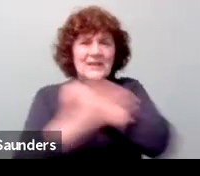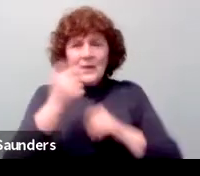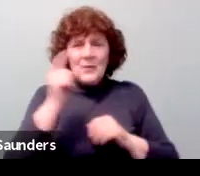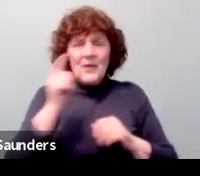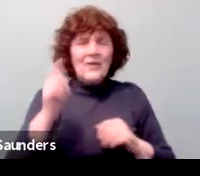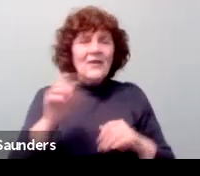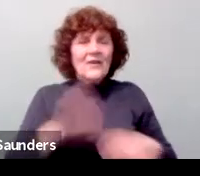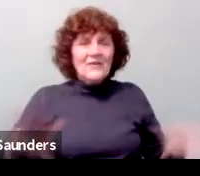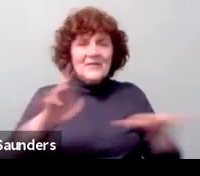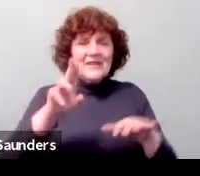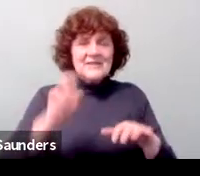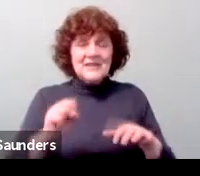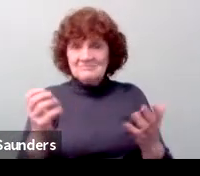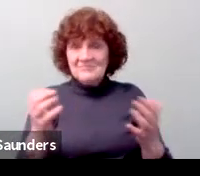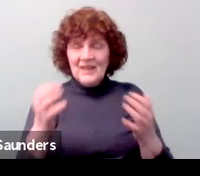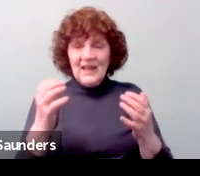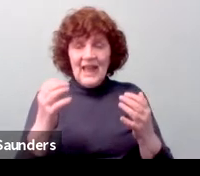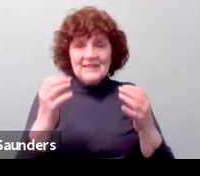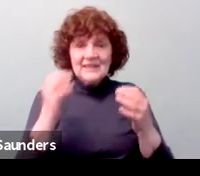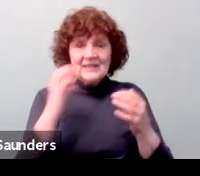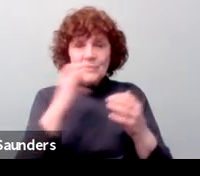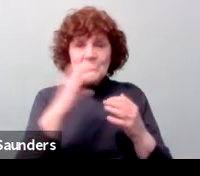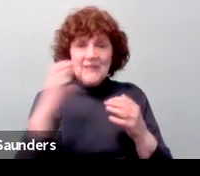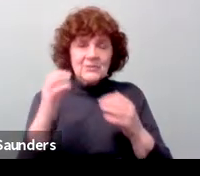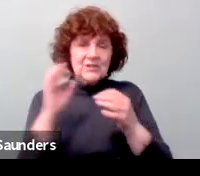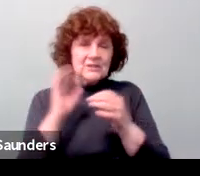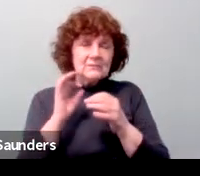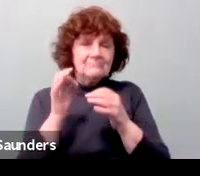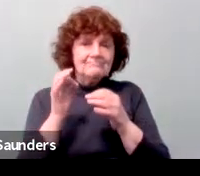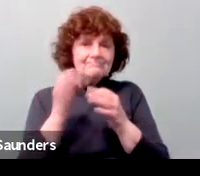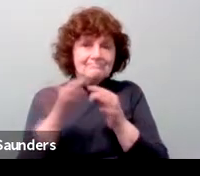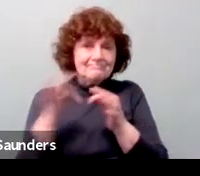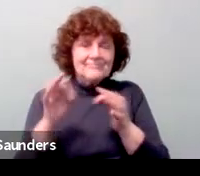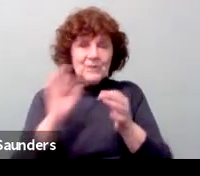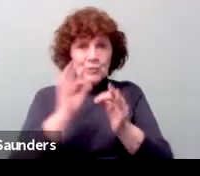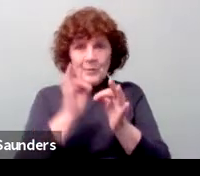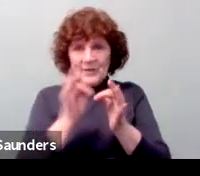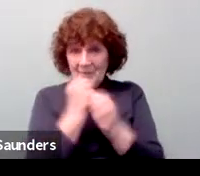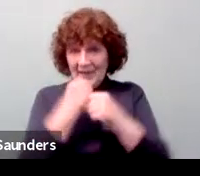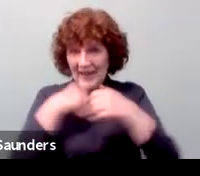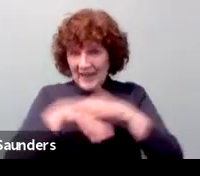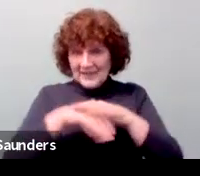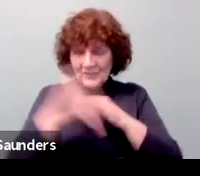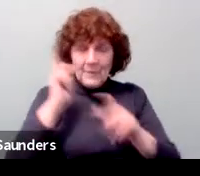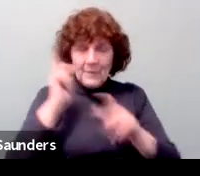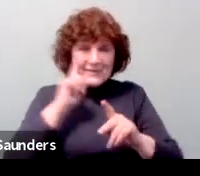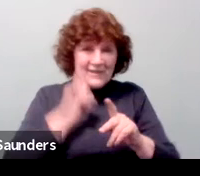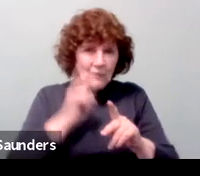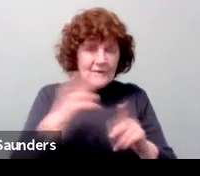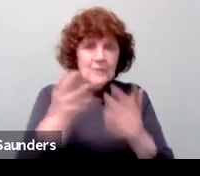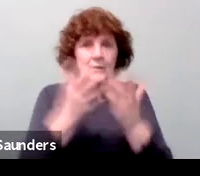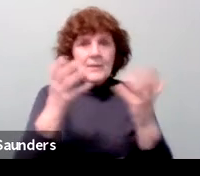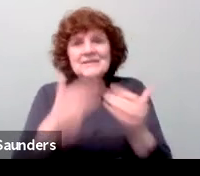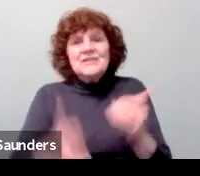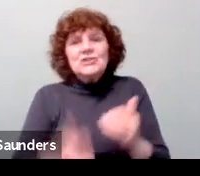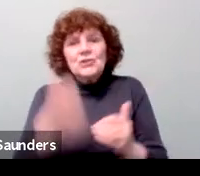and interpretation have made access for those who are deaf or hard of hearing so much easier, and are